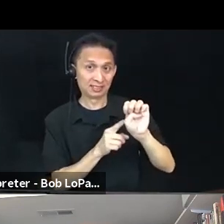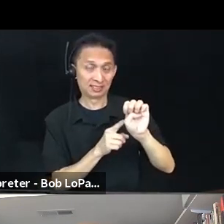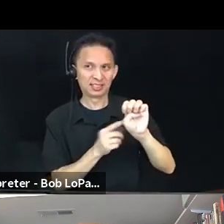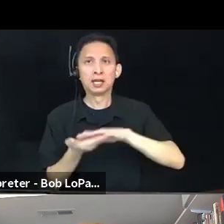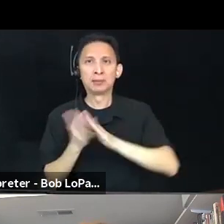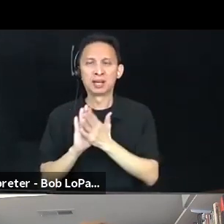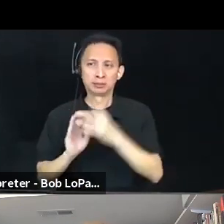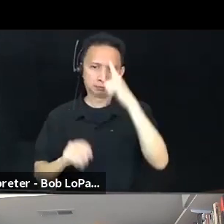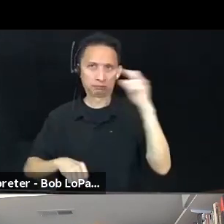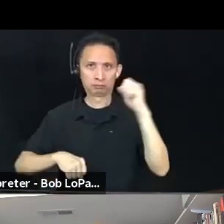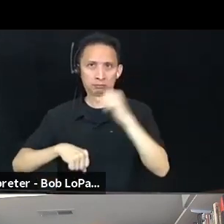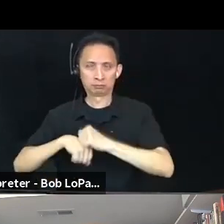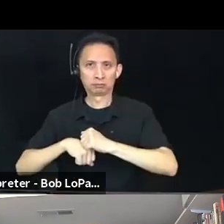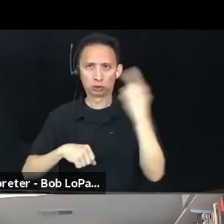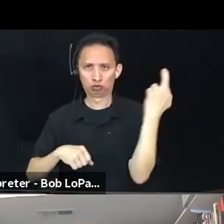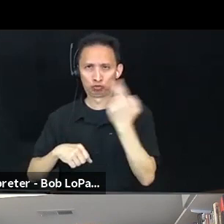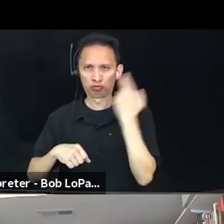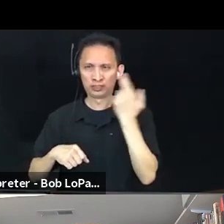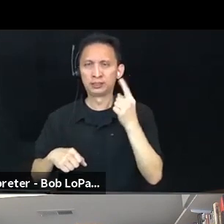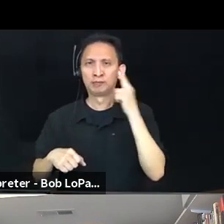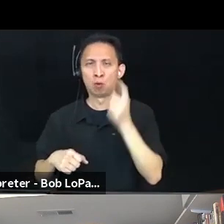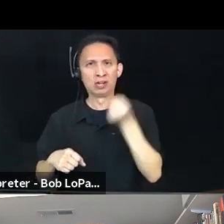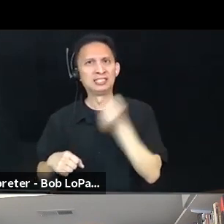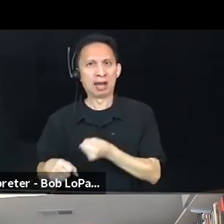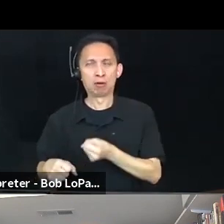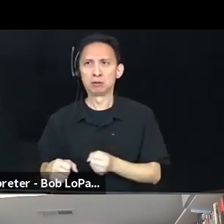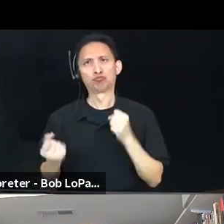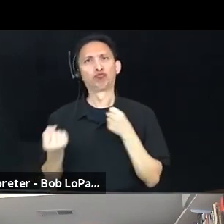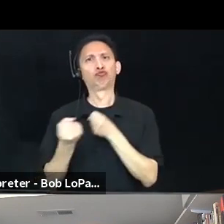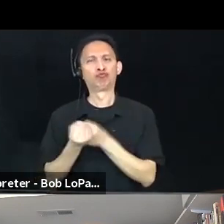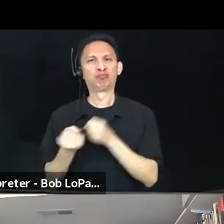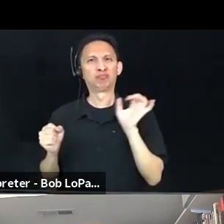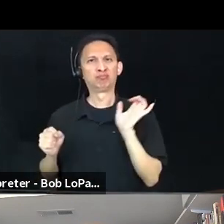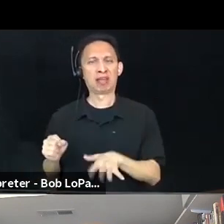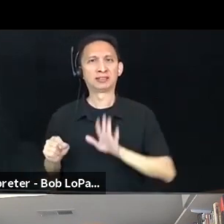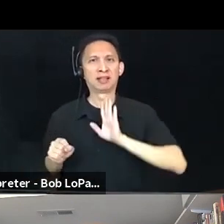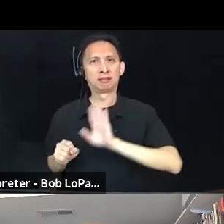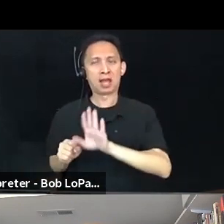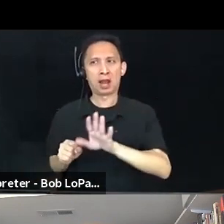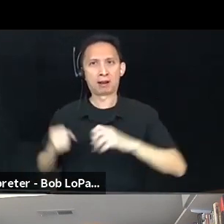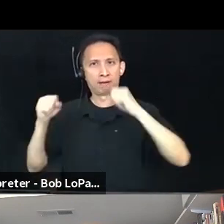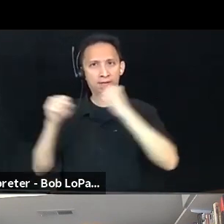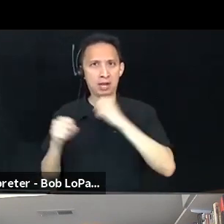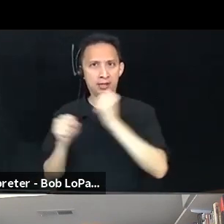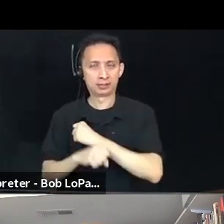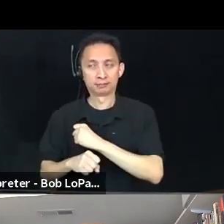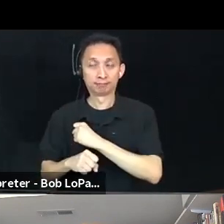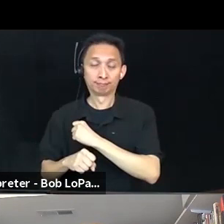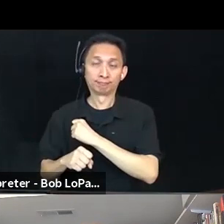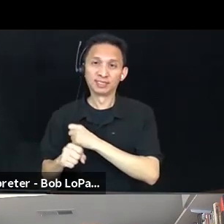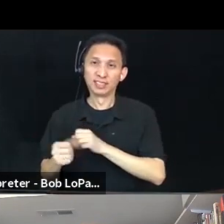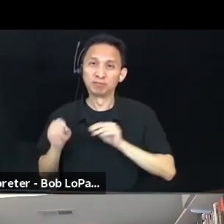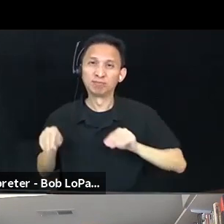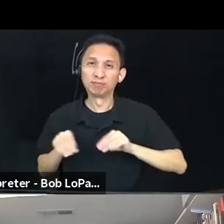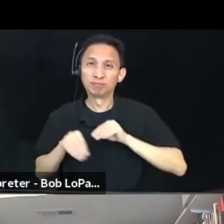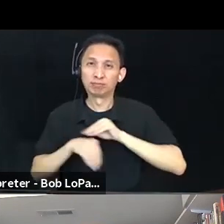calcified as the basis of a political identity. And it does so in the moment and through the moment of electoral politics. So I